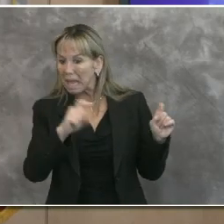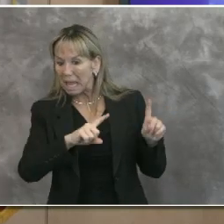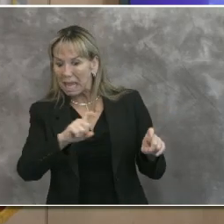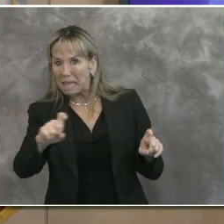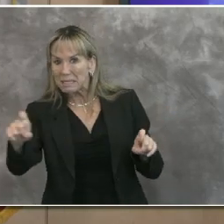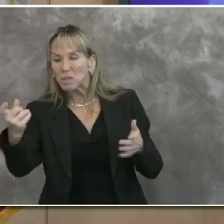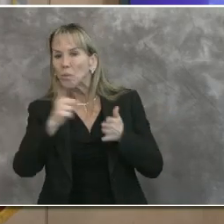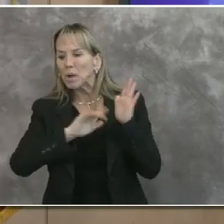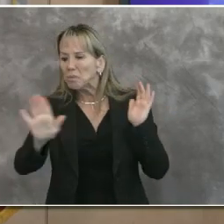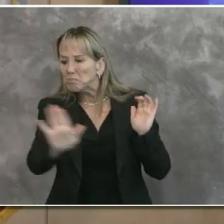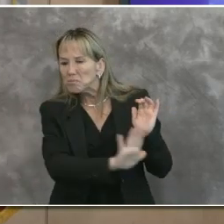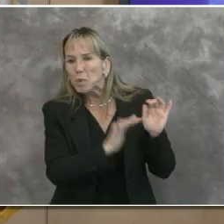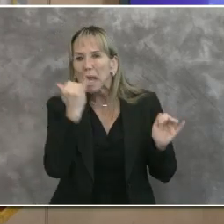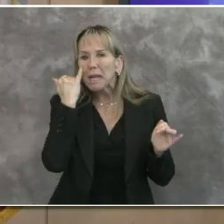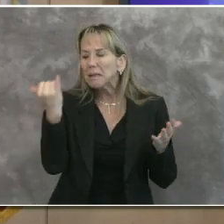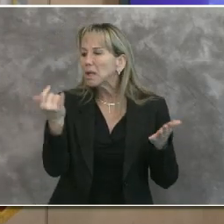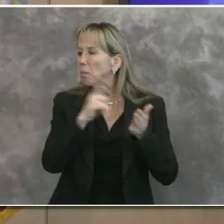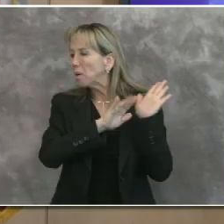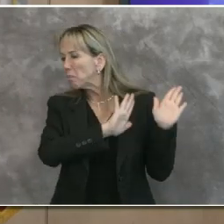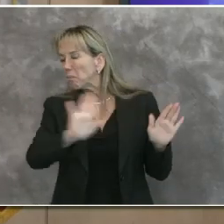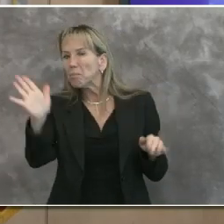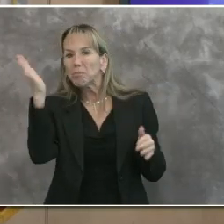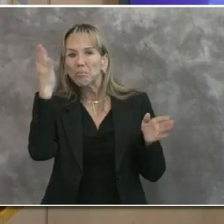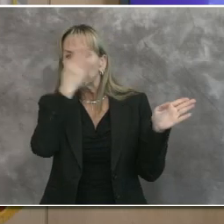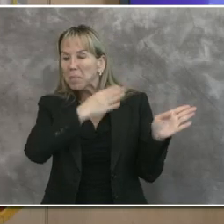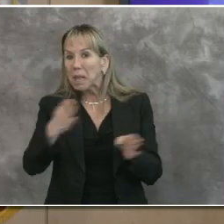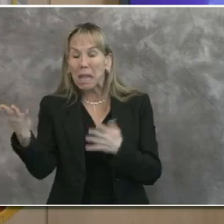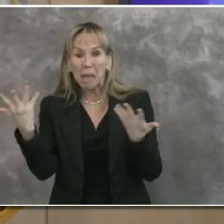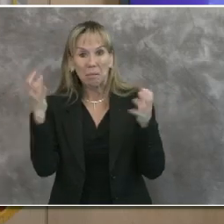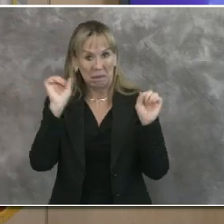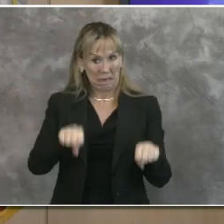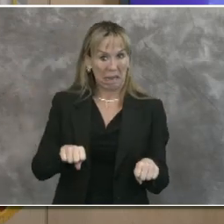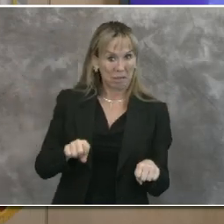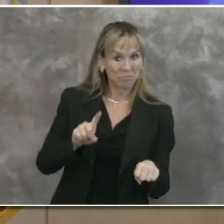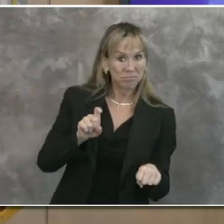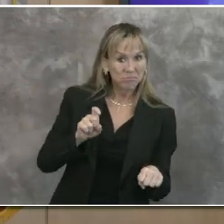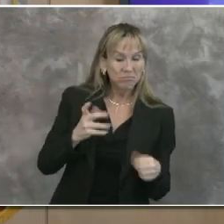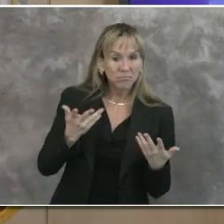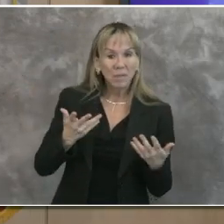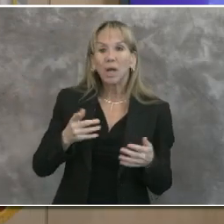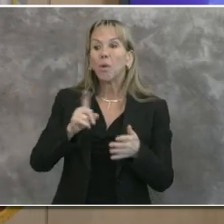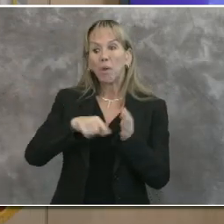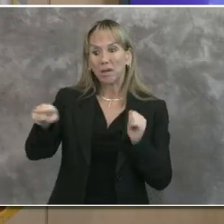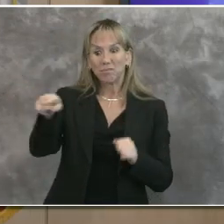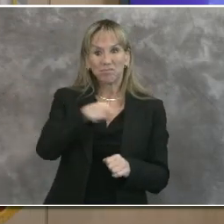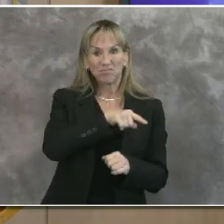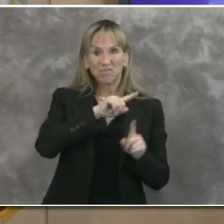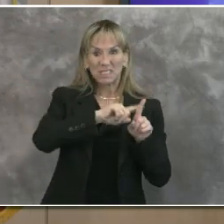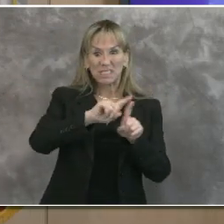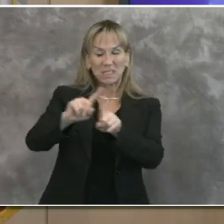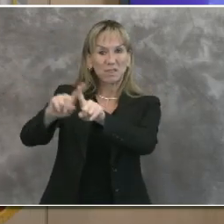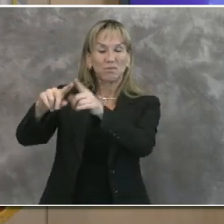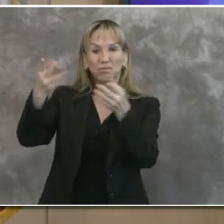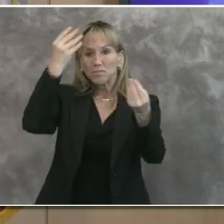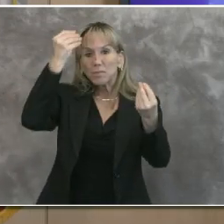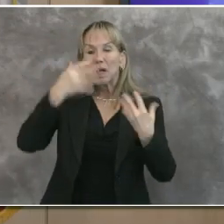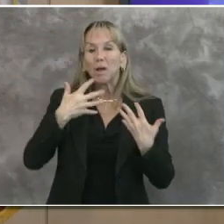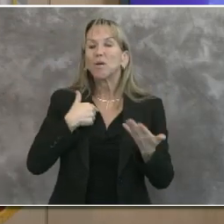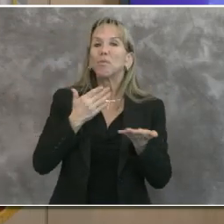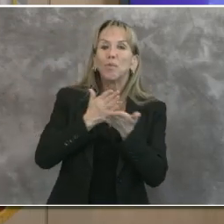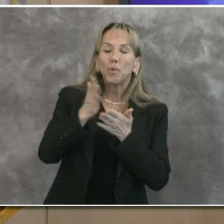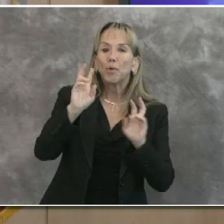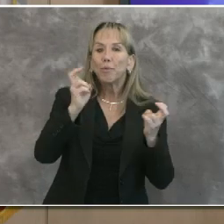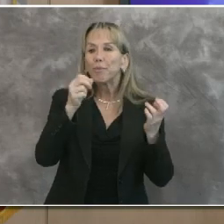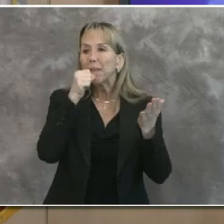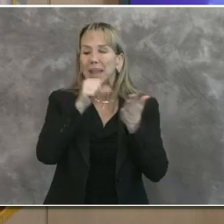would be the ideal plan to do it, along with their assessment of could they viably do it. What was conveyed to us last week, both in a letter and I'm